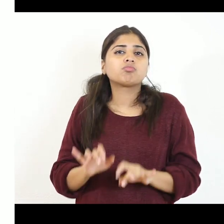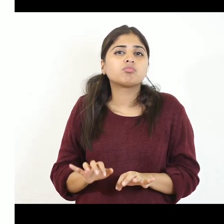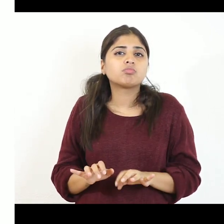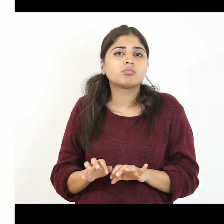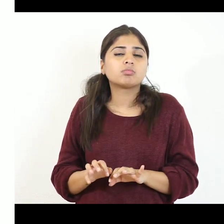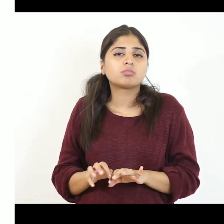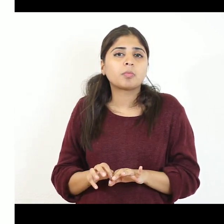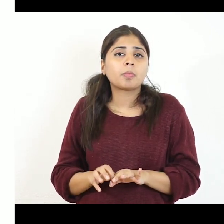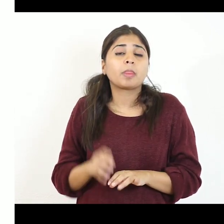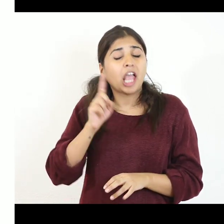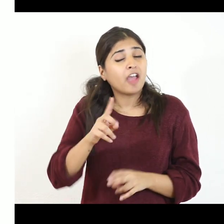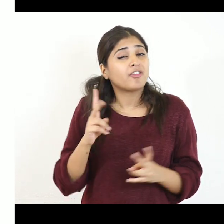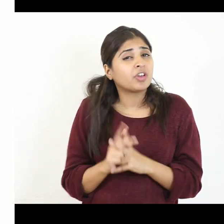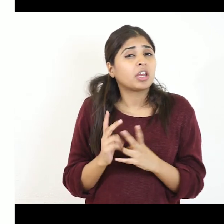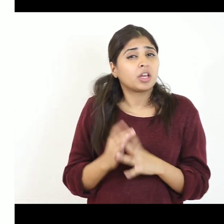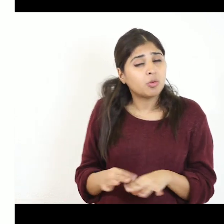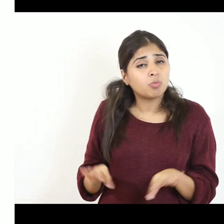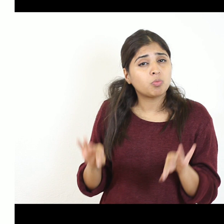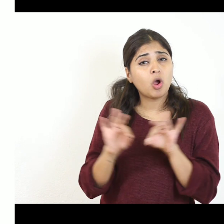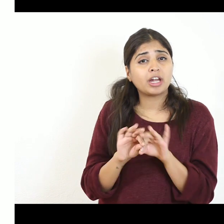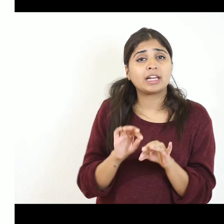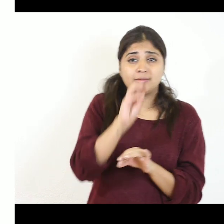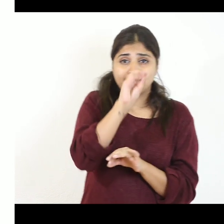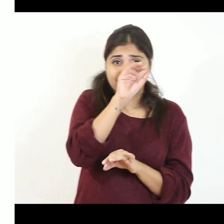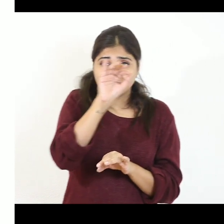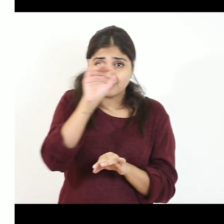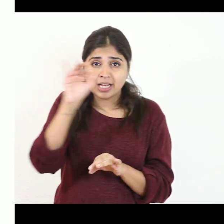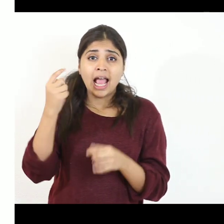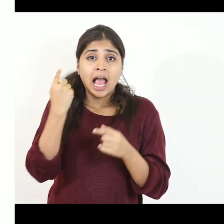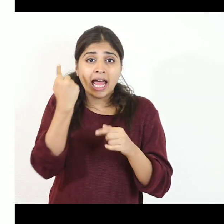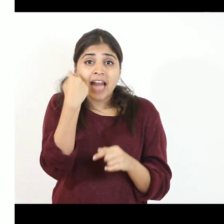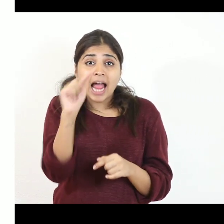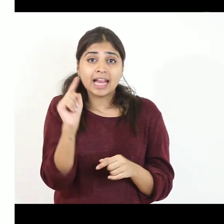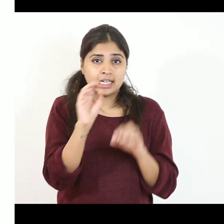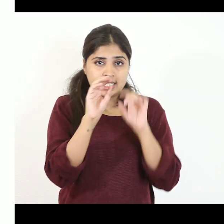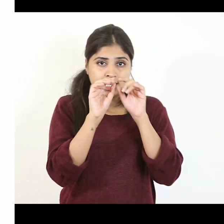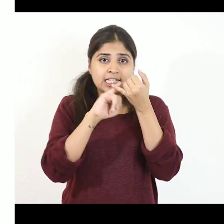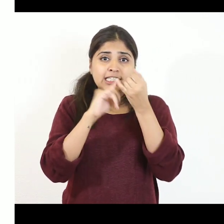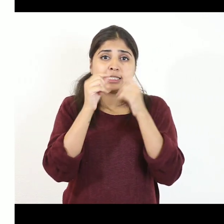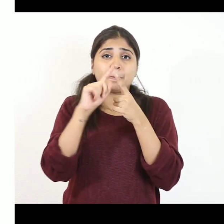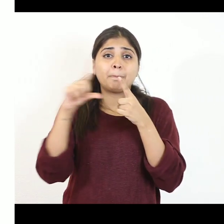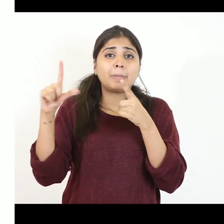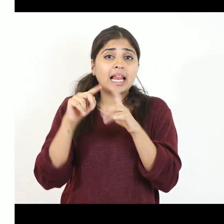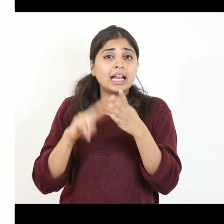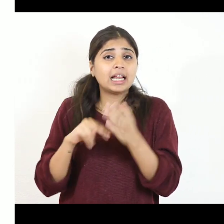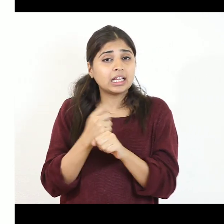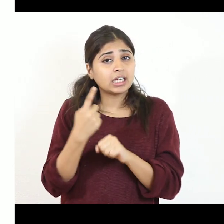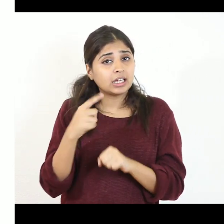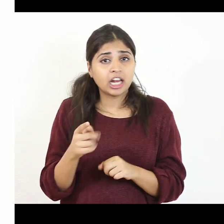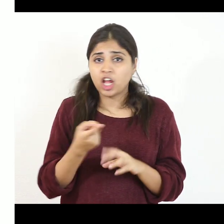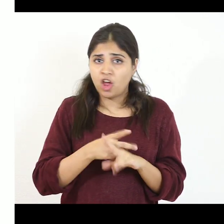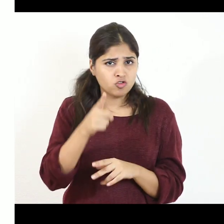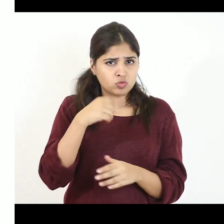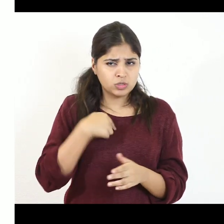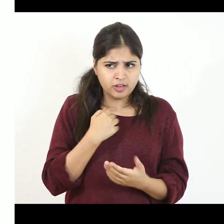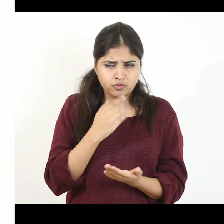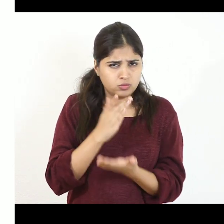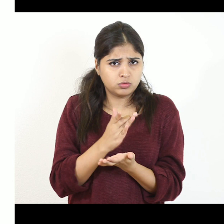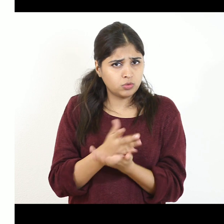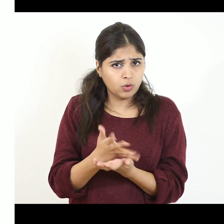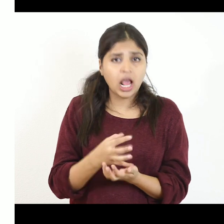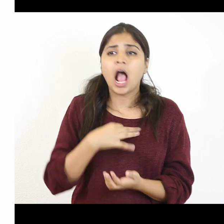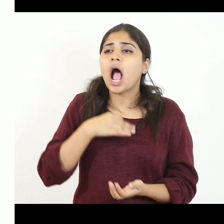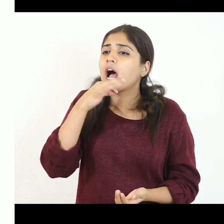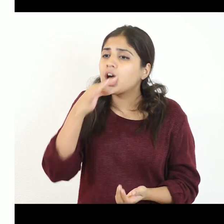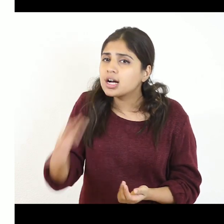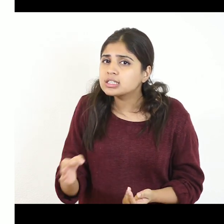It is very important to spell the company name correctly. If you are not sure, ask the customer to spell the name